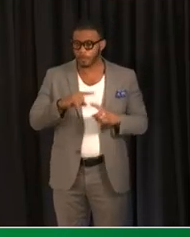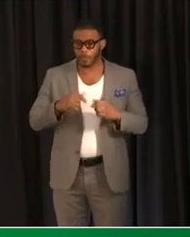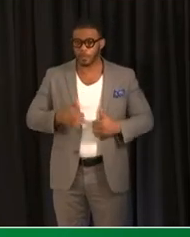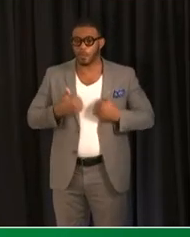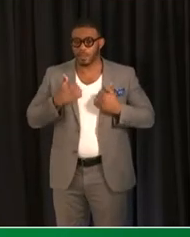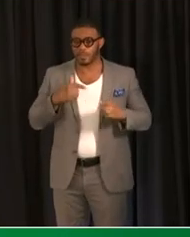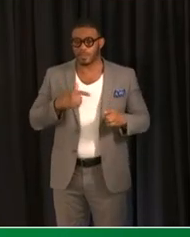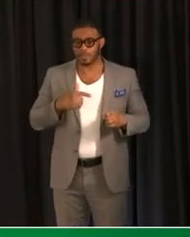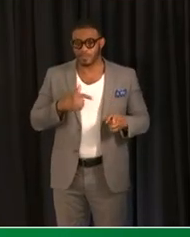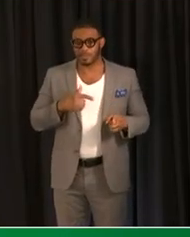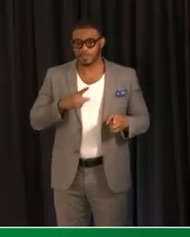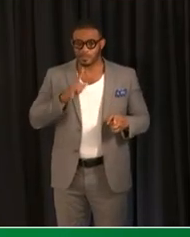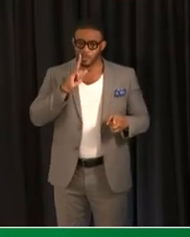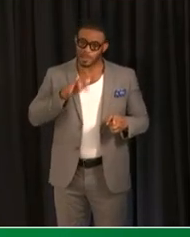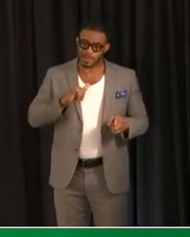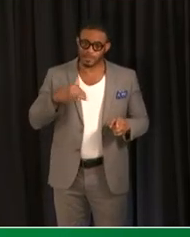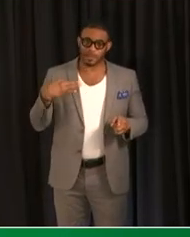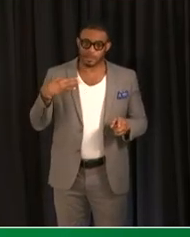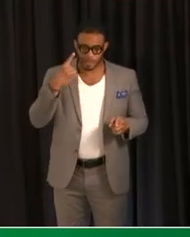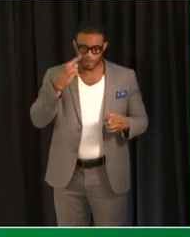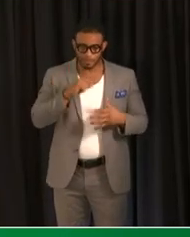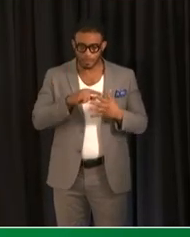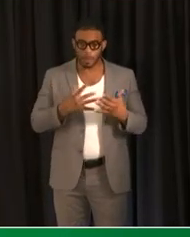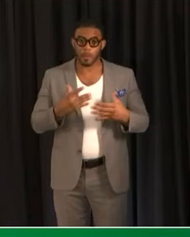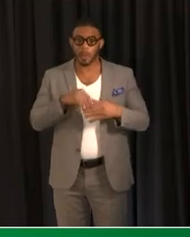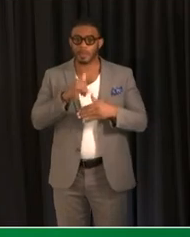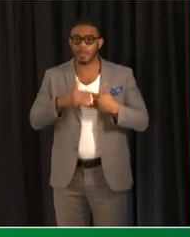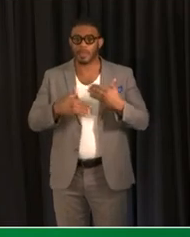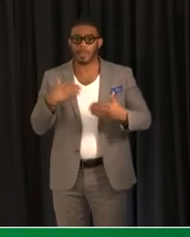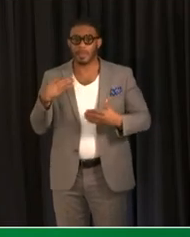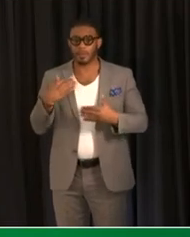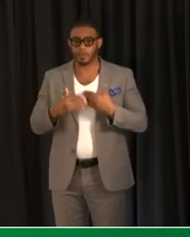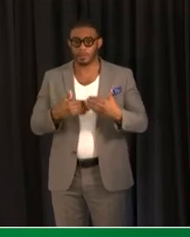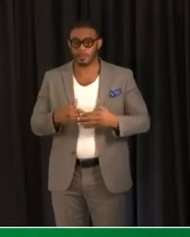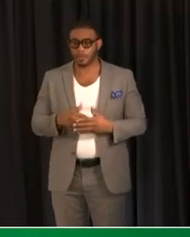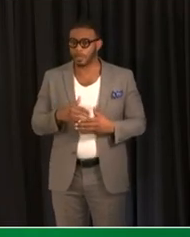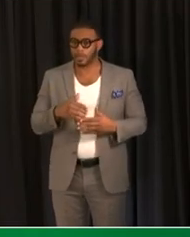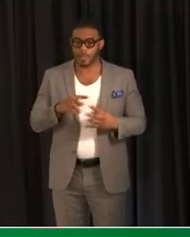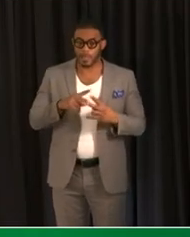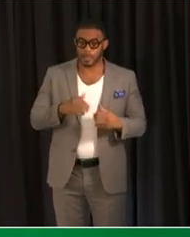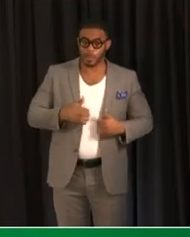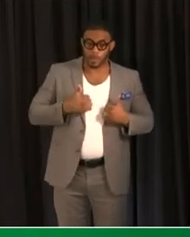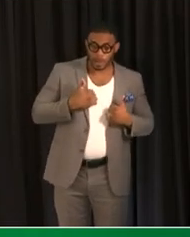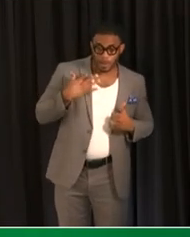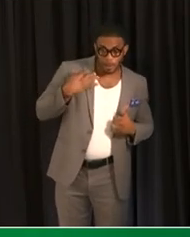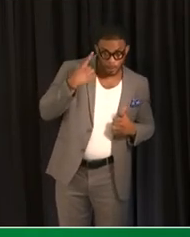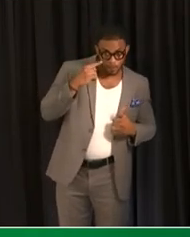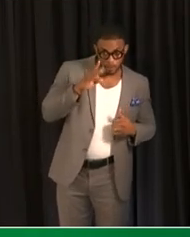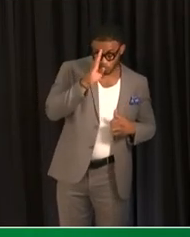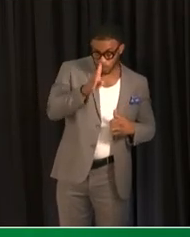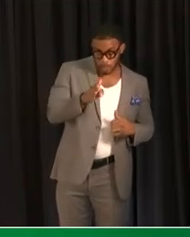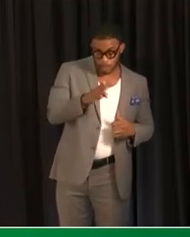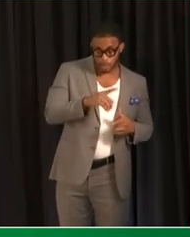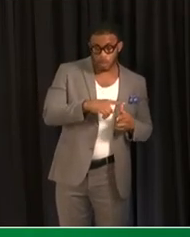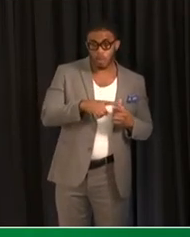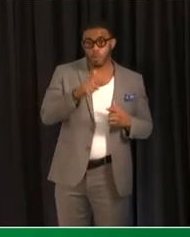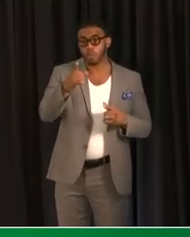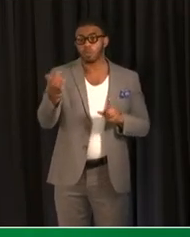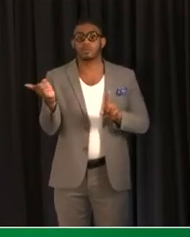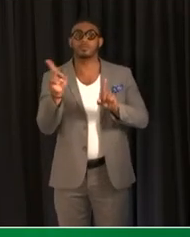it, but the resident at the end of the day is going to have to be part of that application. So either the resident applies for it